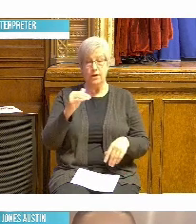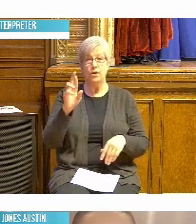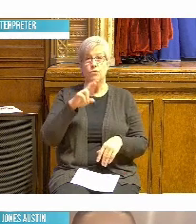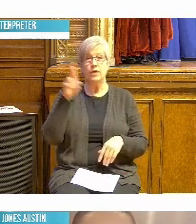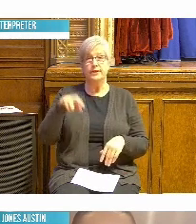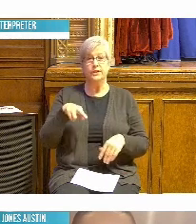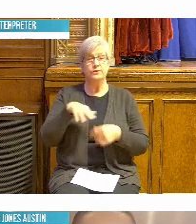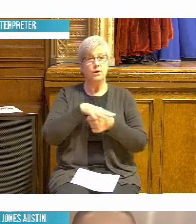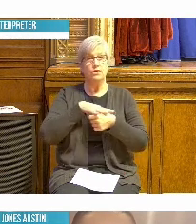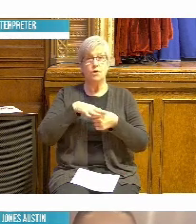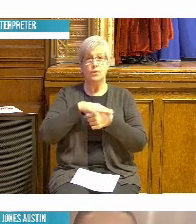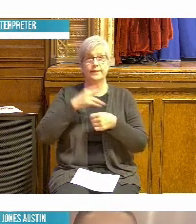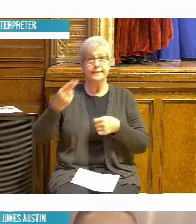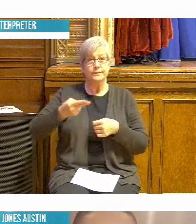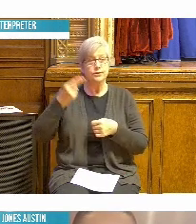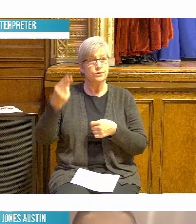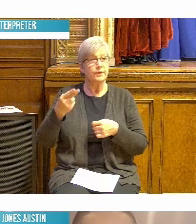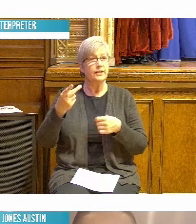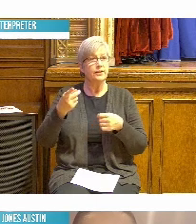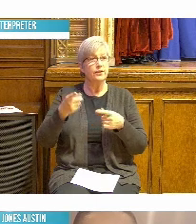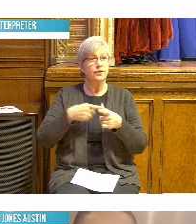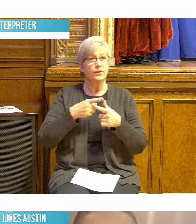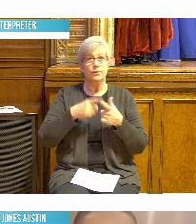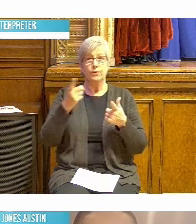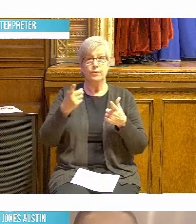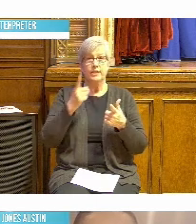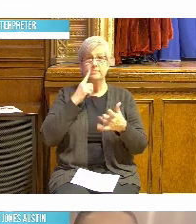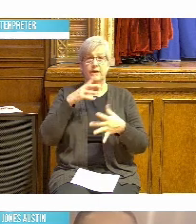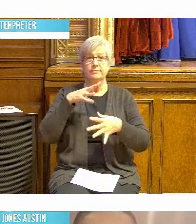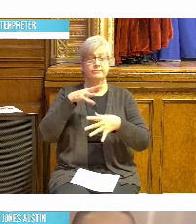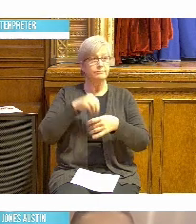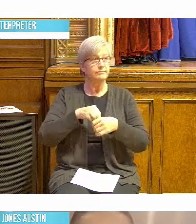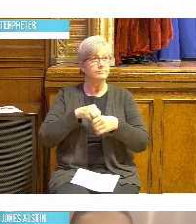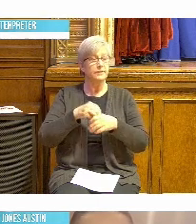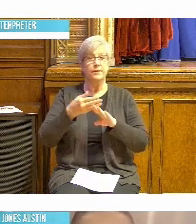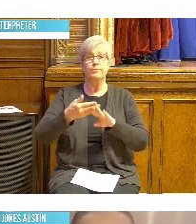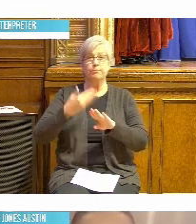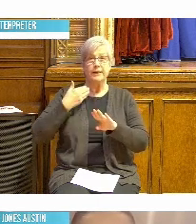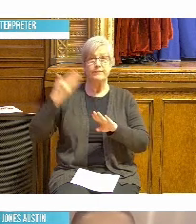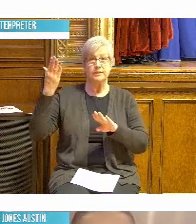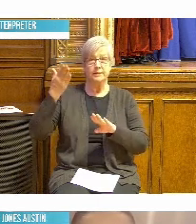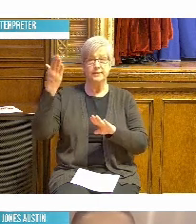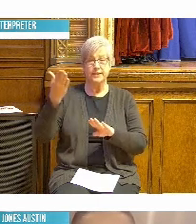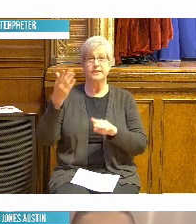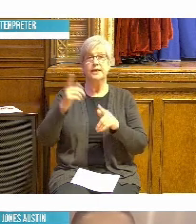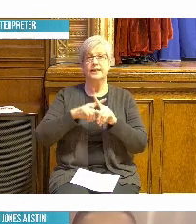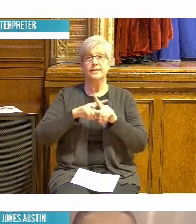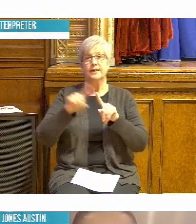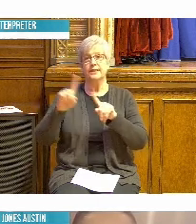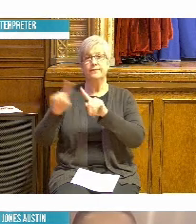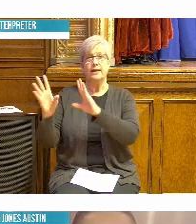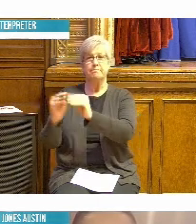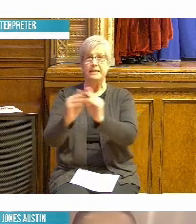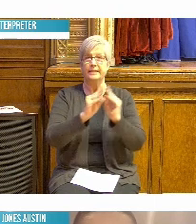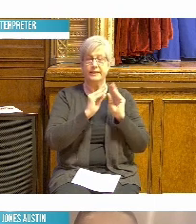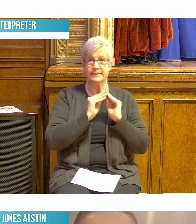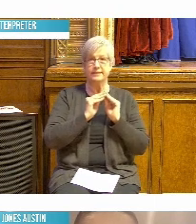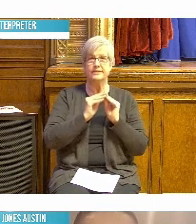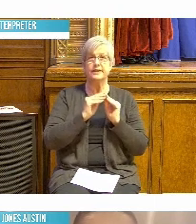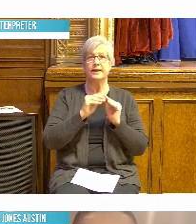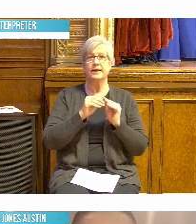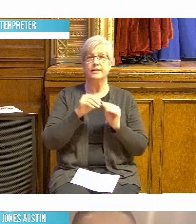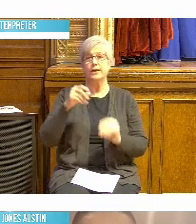own, our local history, who has certainly been part of the previous presentations in public hearings in